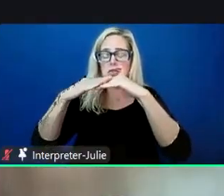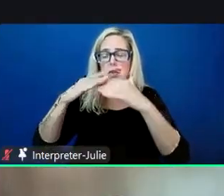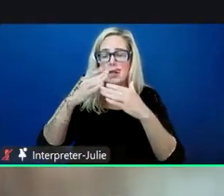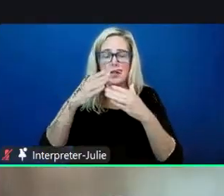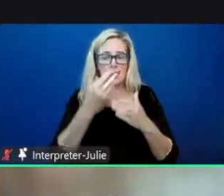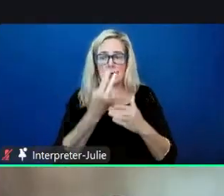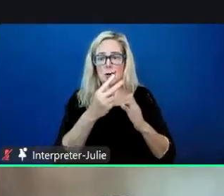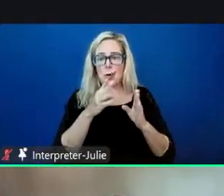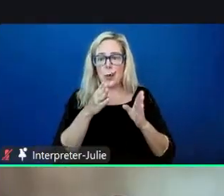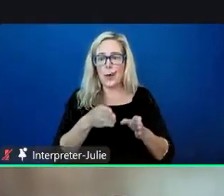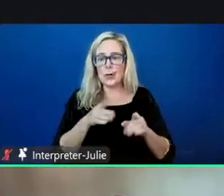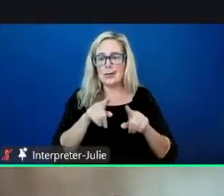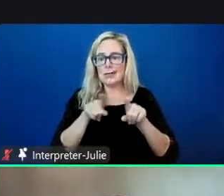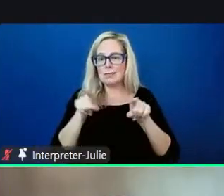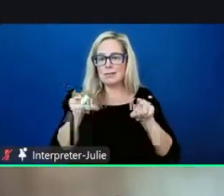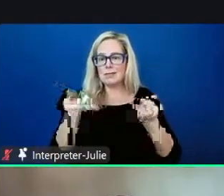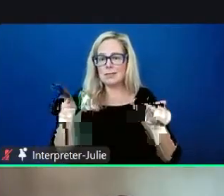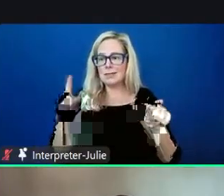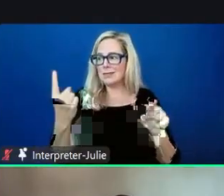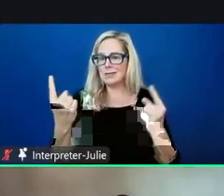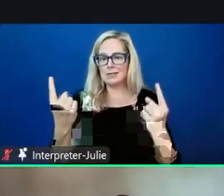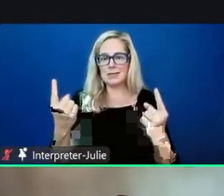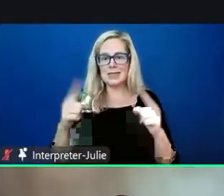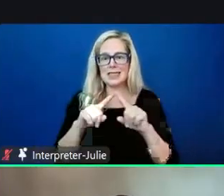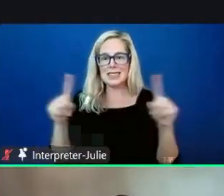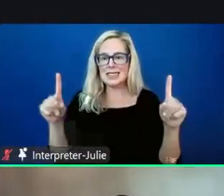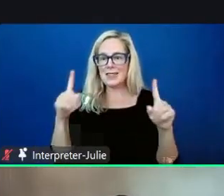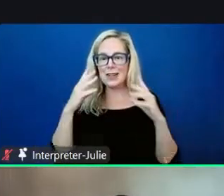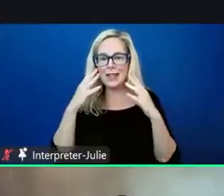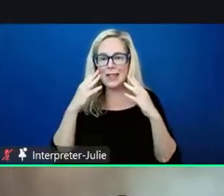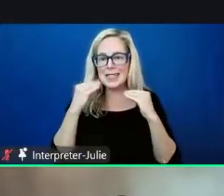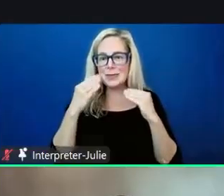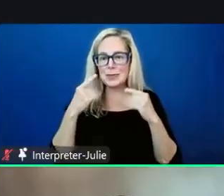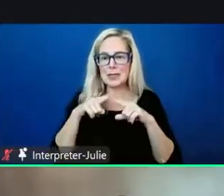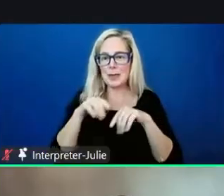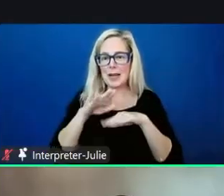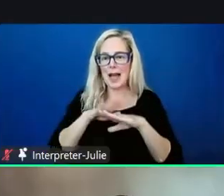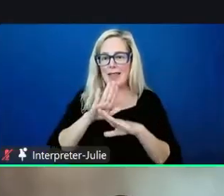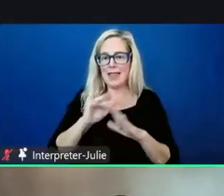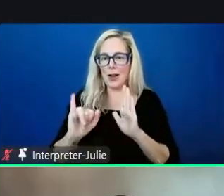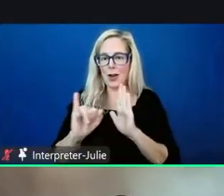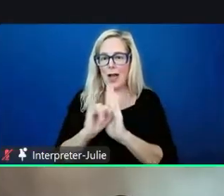have very different experiences depending on everything else that they're carrying at that time.